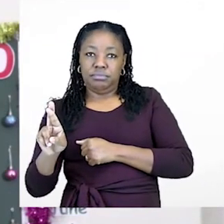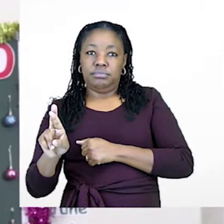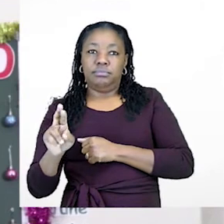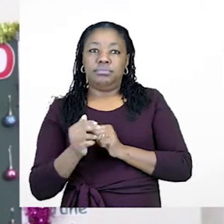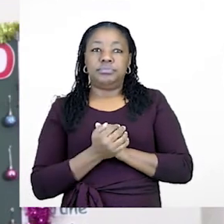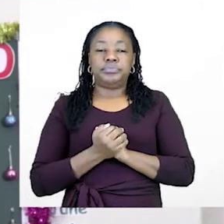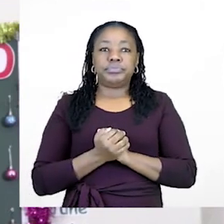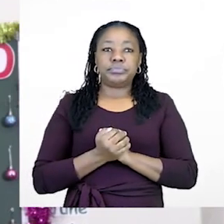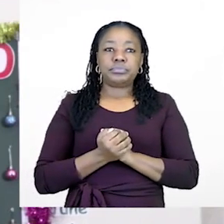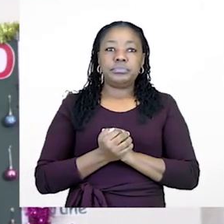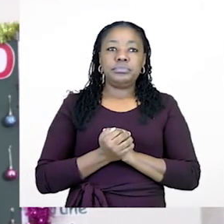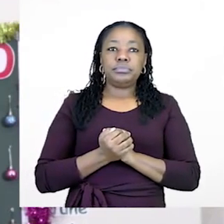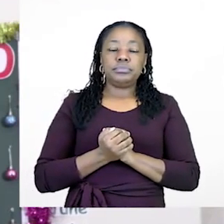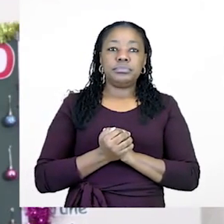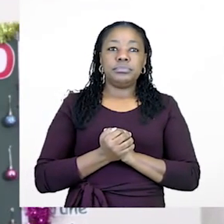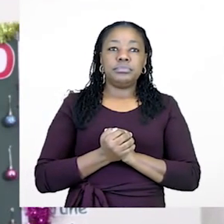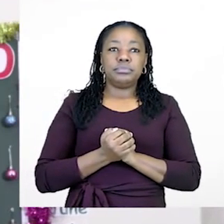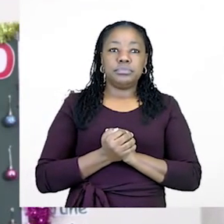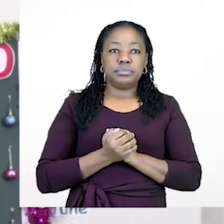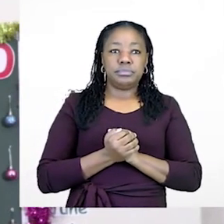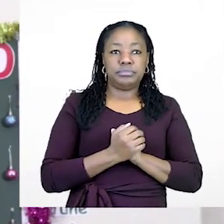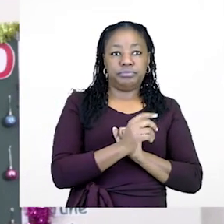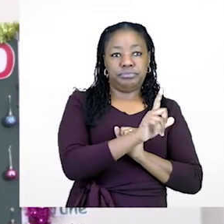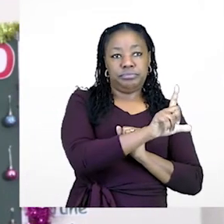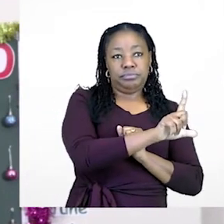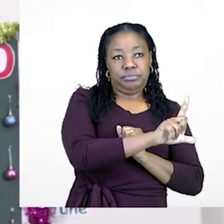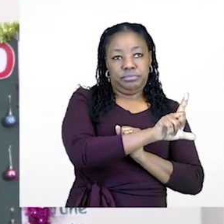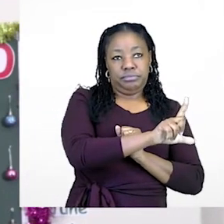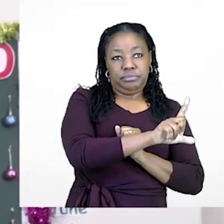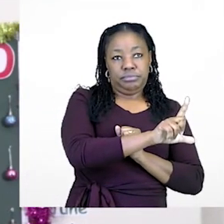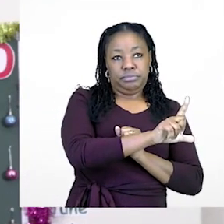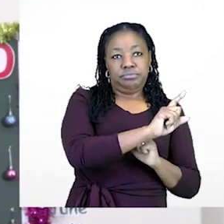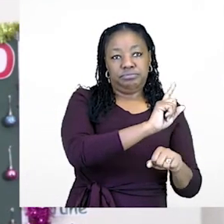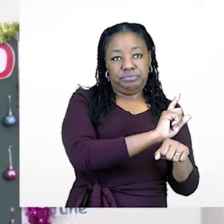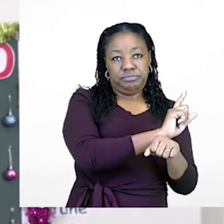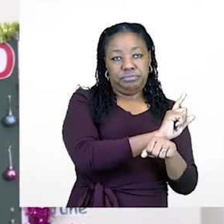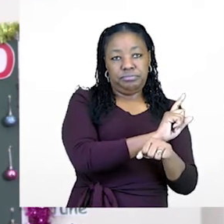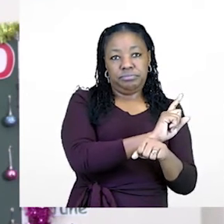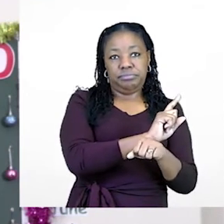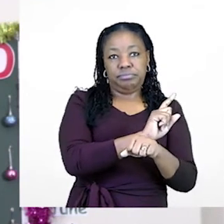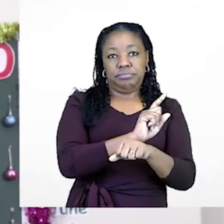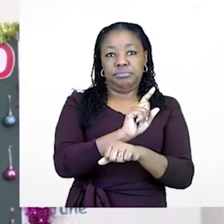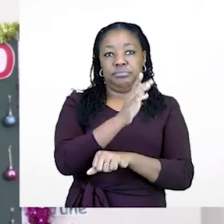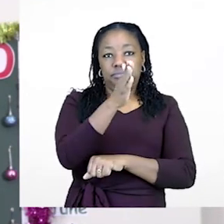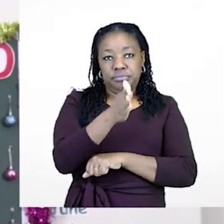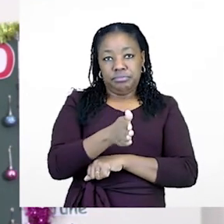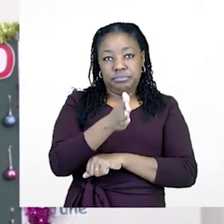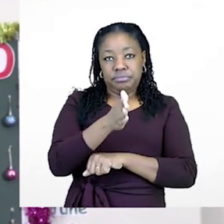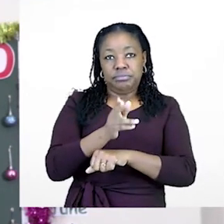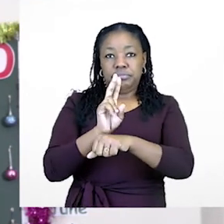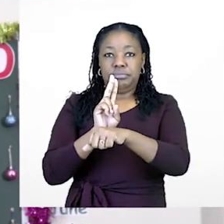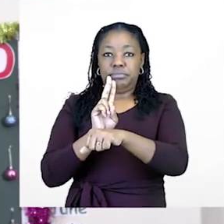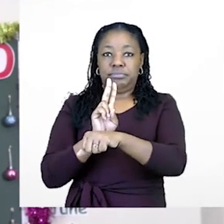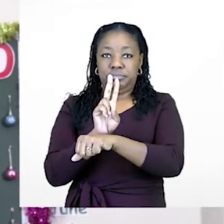have direction names. For example, here we can have first, here we can have